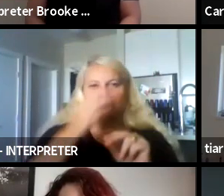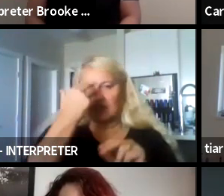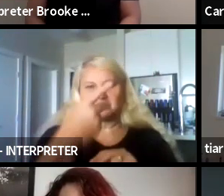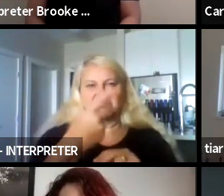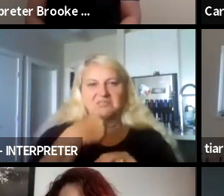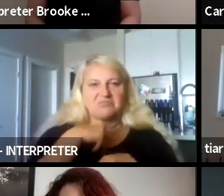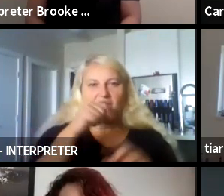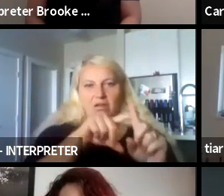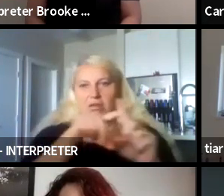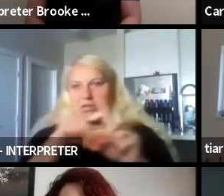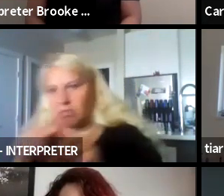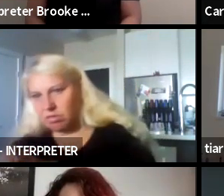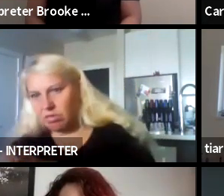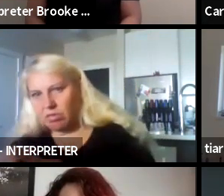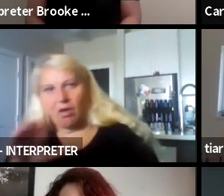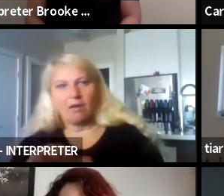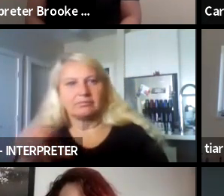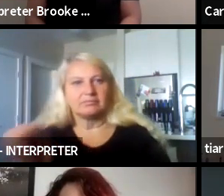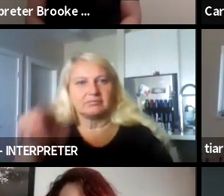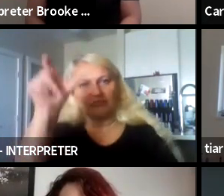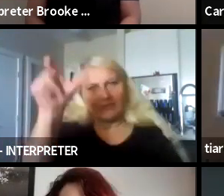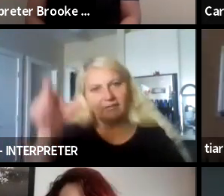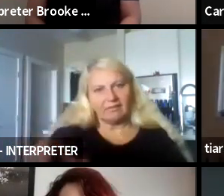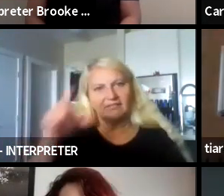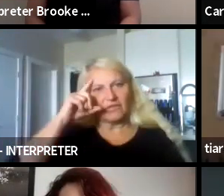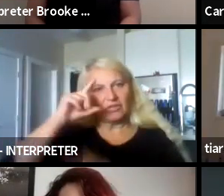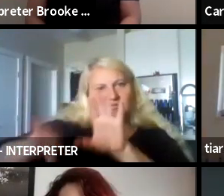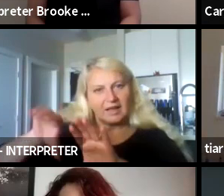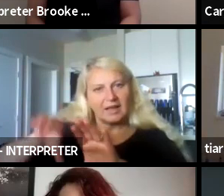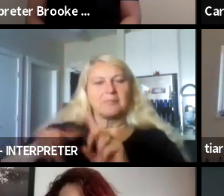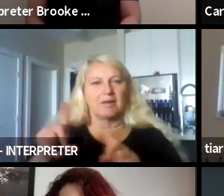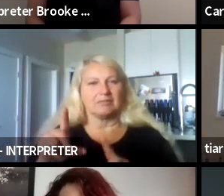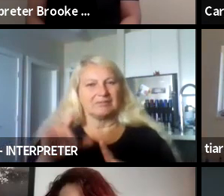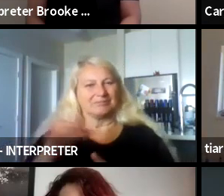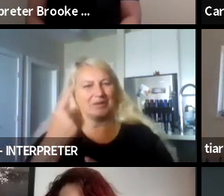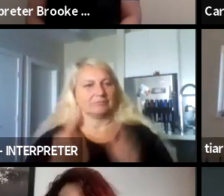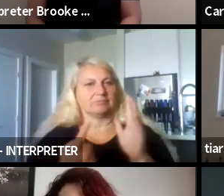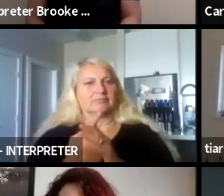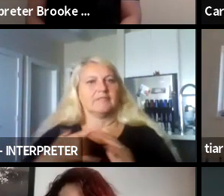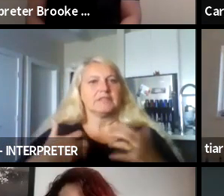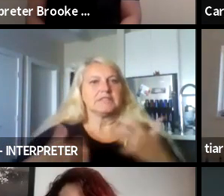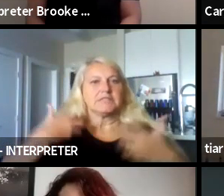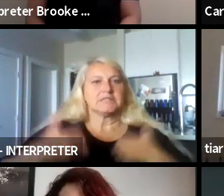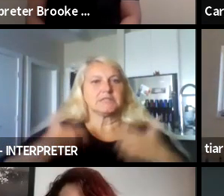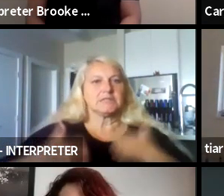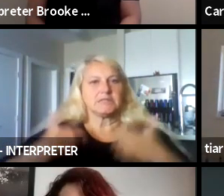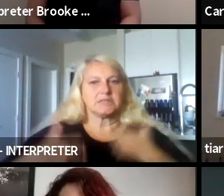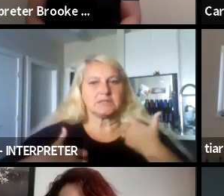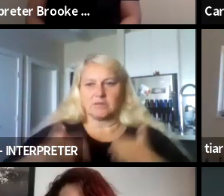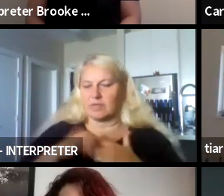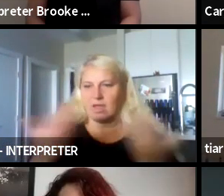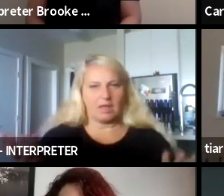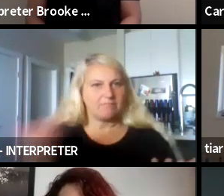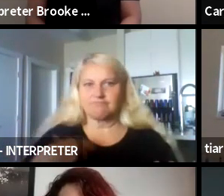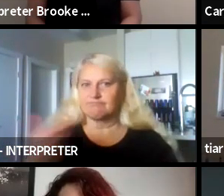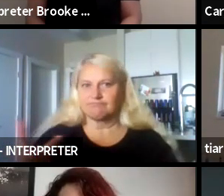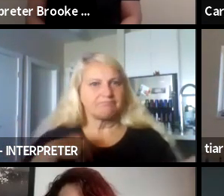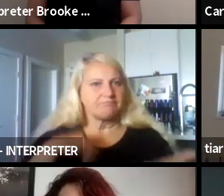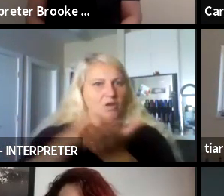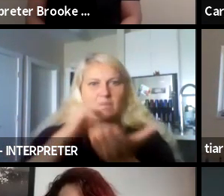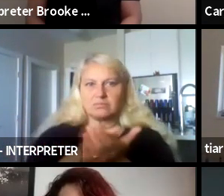heavily on the chat box exclusively, but that's something that's really been frustrating for me and infuriating. And I'm echoing